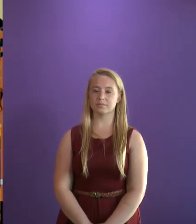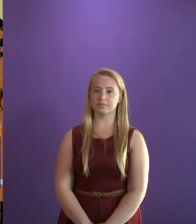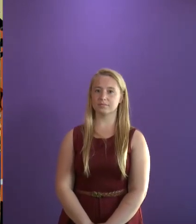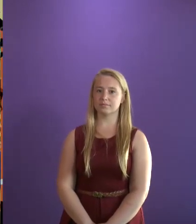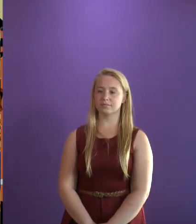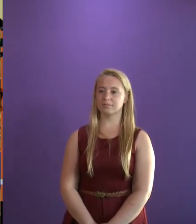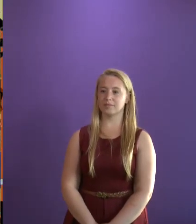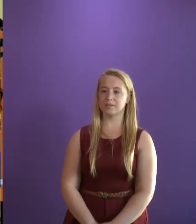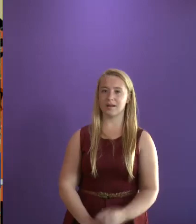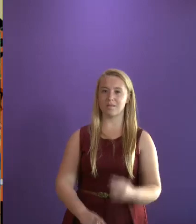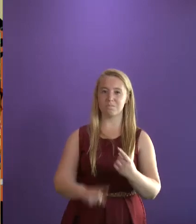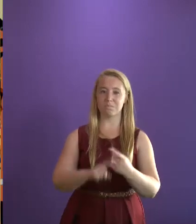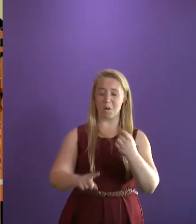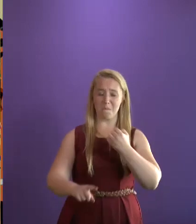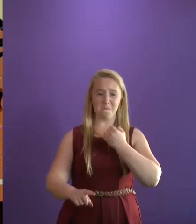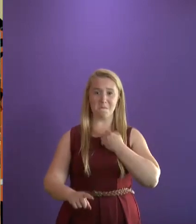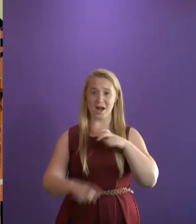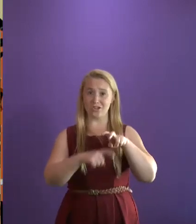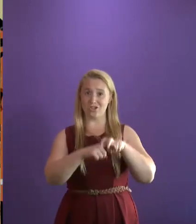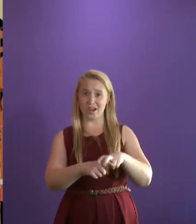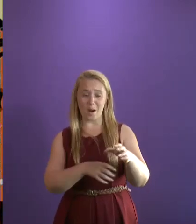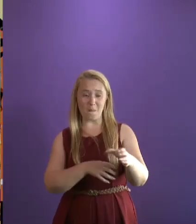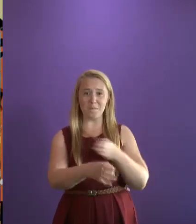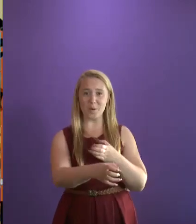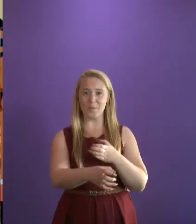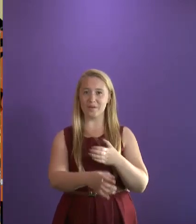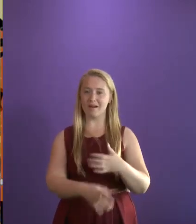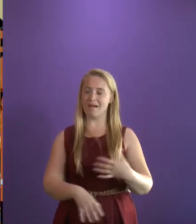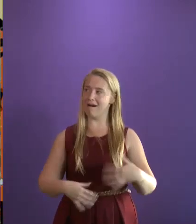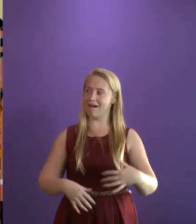She's instantly took my seat.